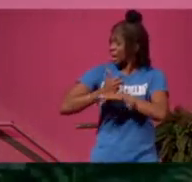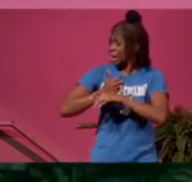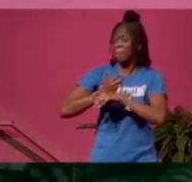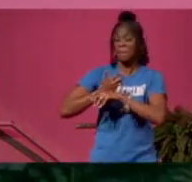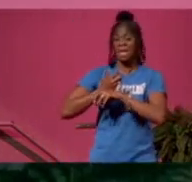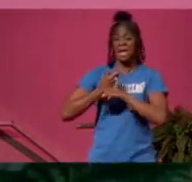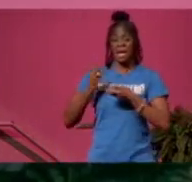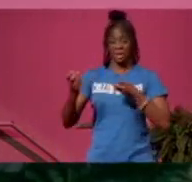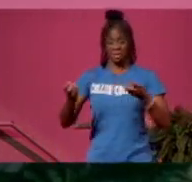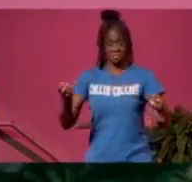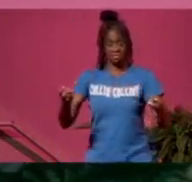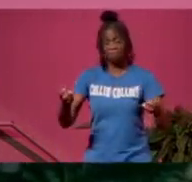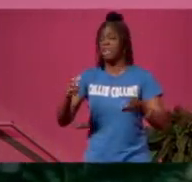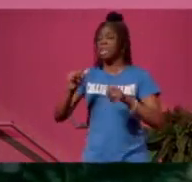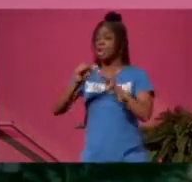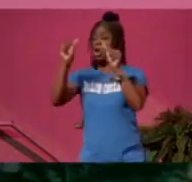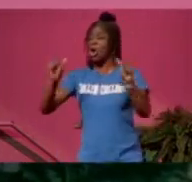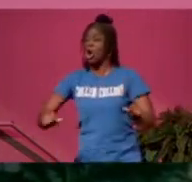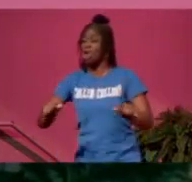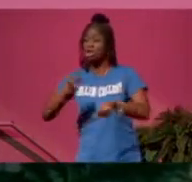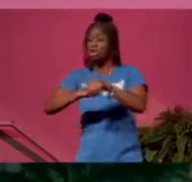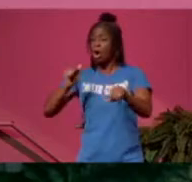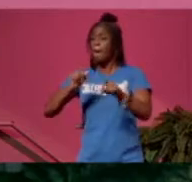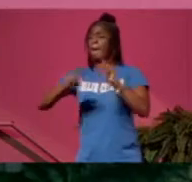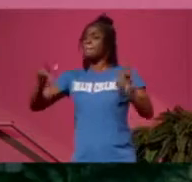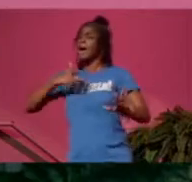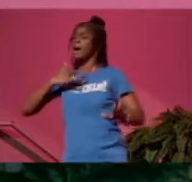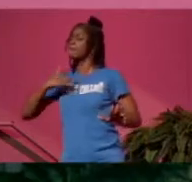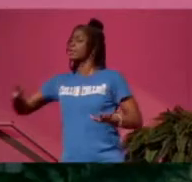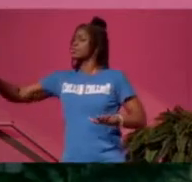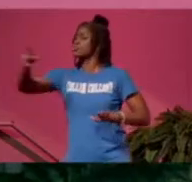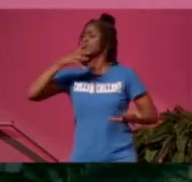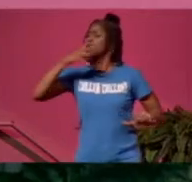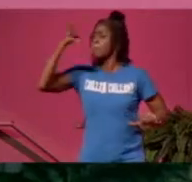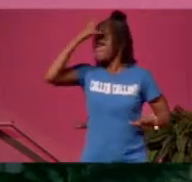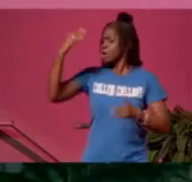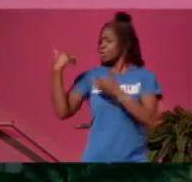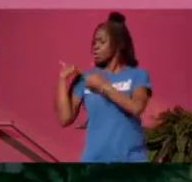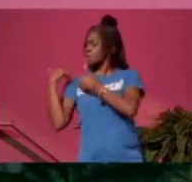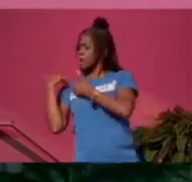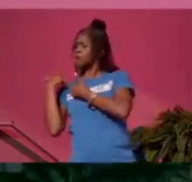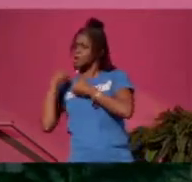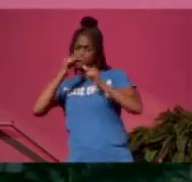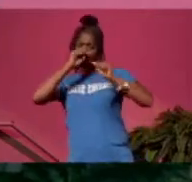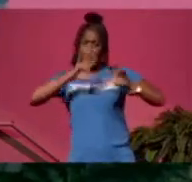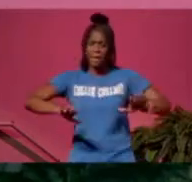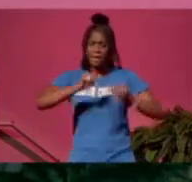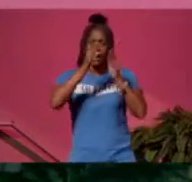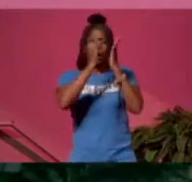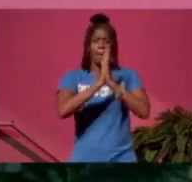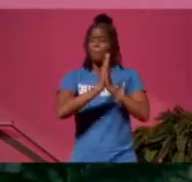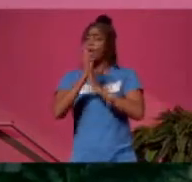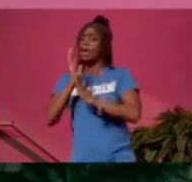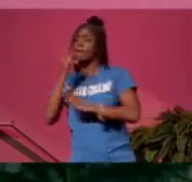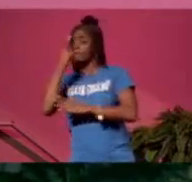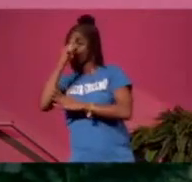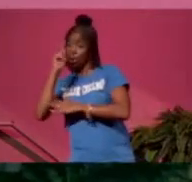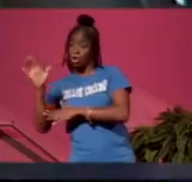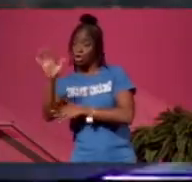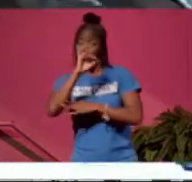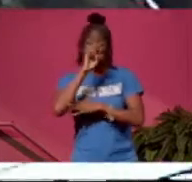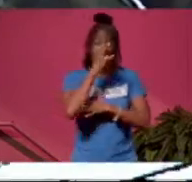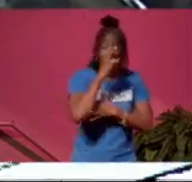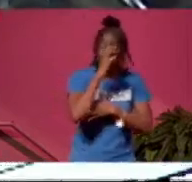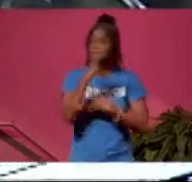lay hands on your own children. I mean, who better to lay hands on your own children and speak life over them?